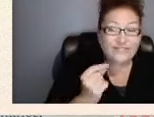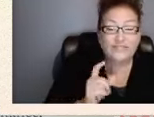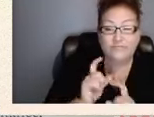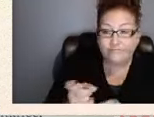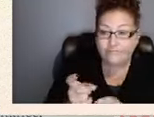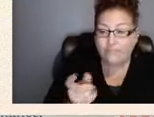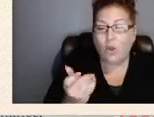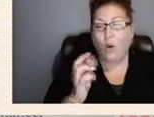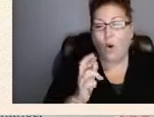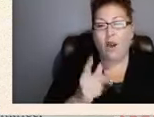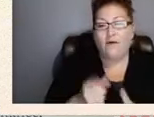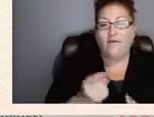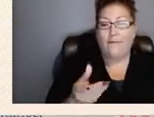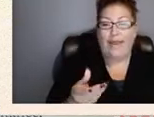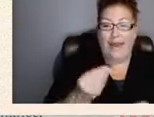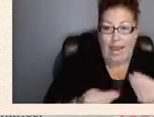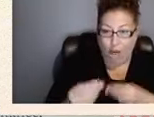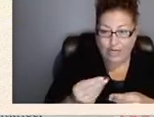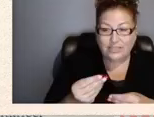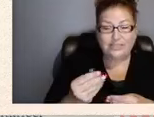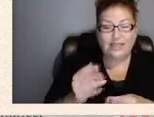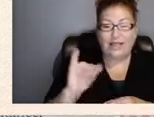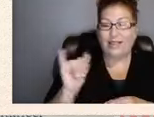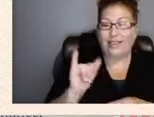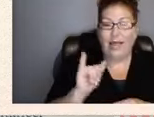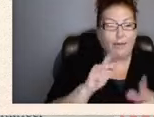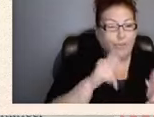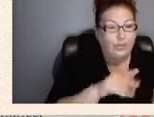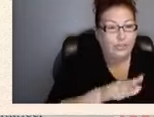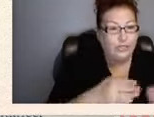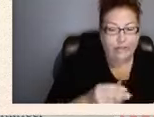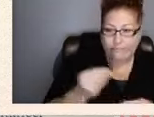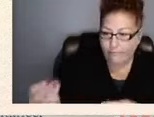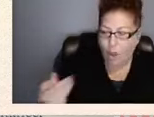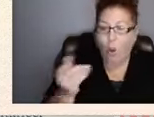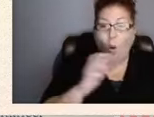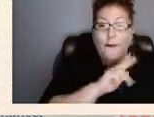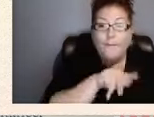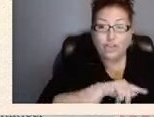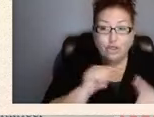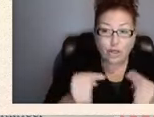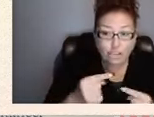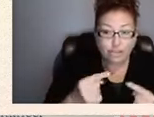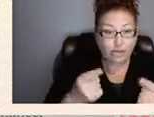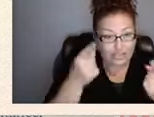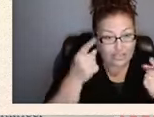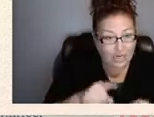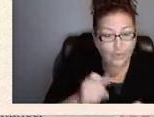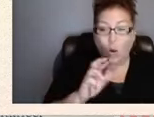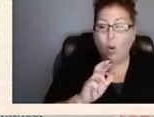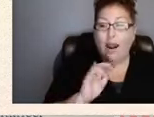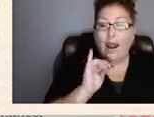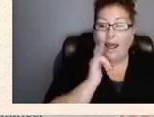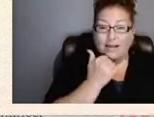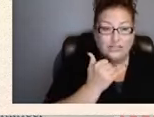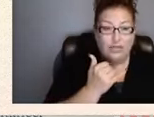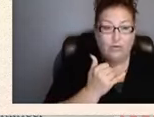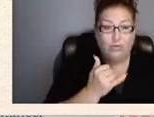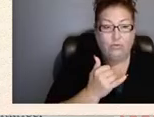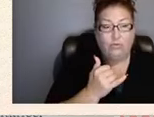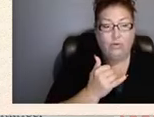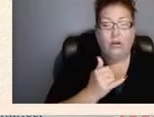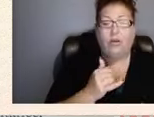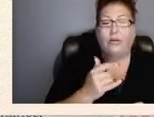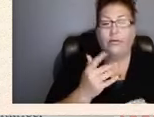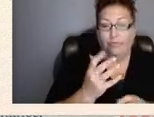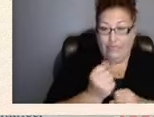some type of like a personal injury settlement or accidental receipt, those assets are,